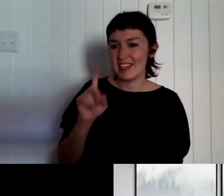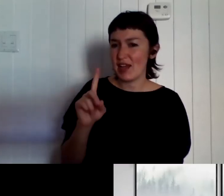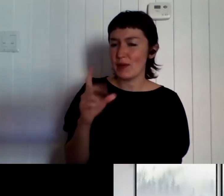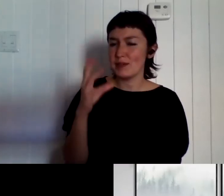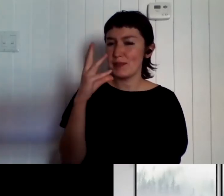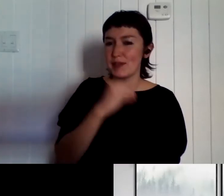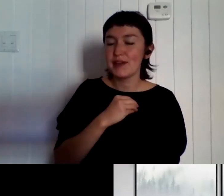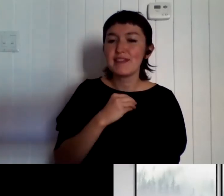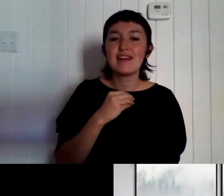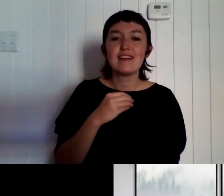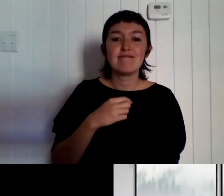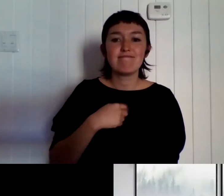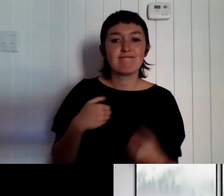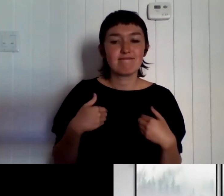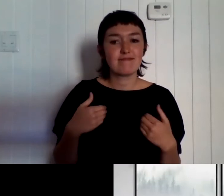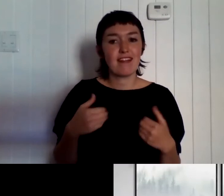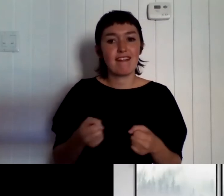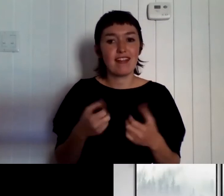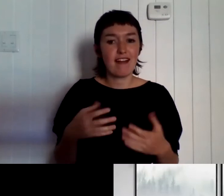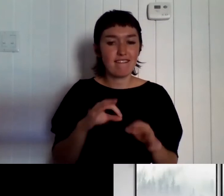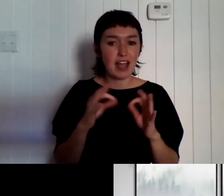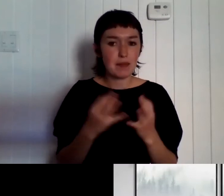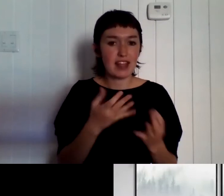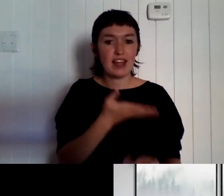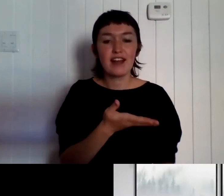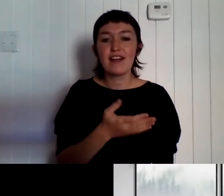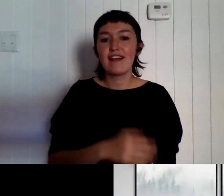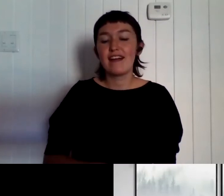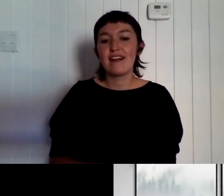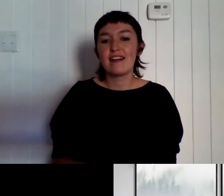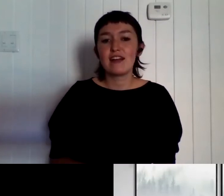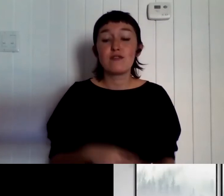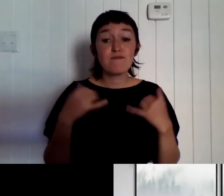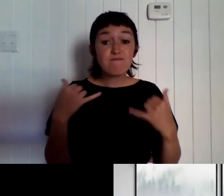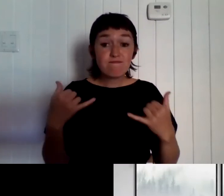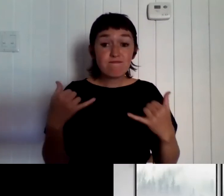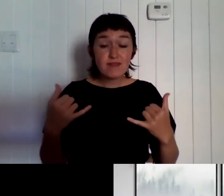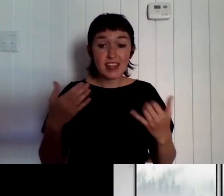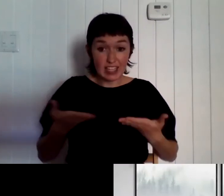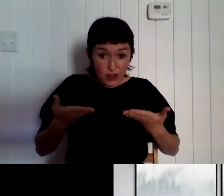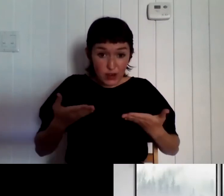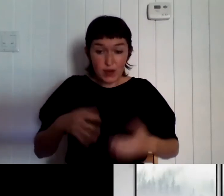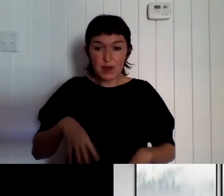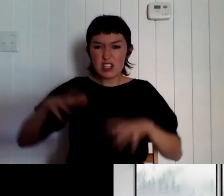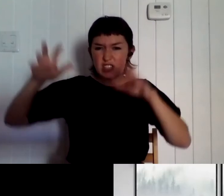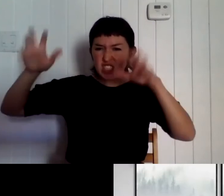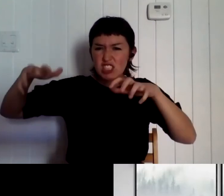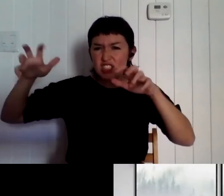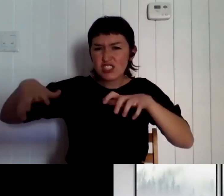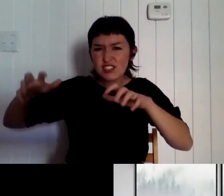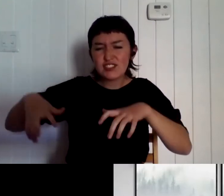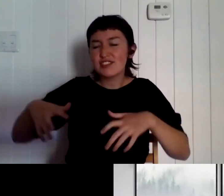of family in LA and San Diego, and man, it's currently like pouring rain, like thunder lightning outside right here.